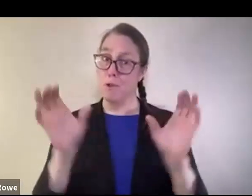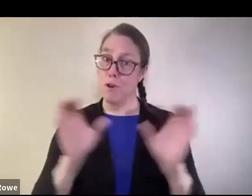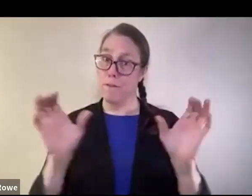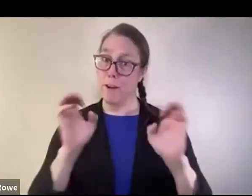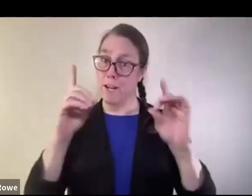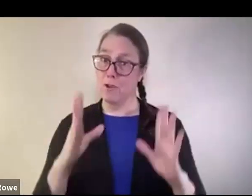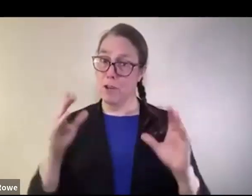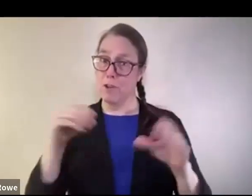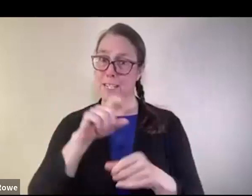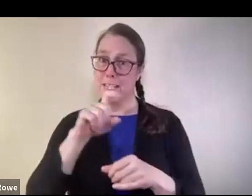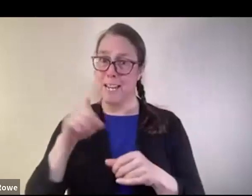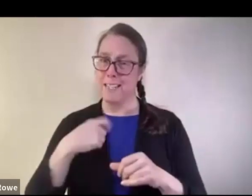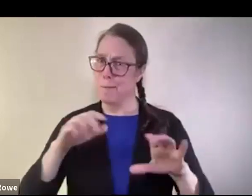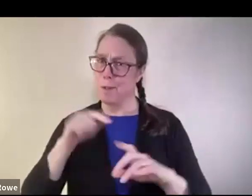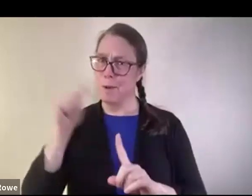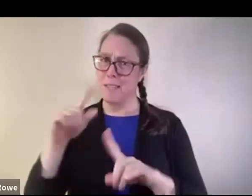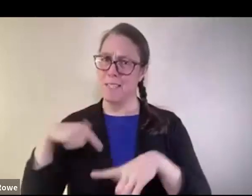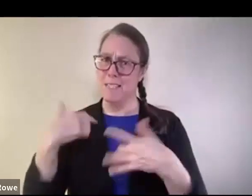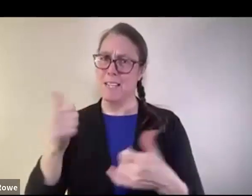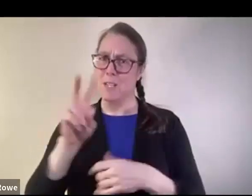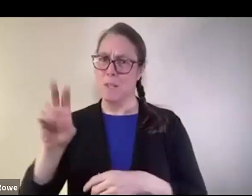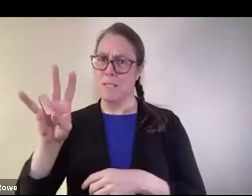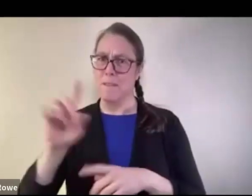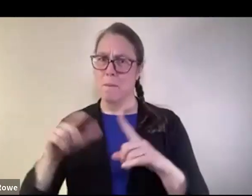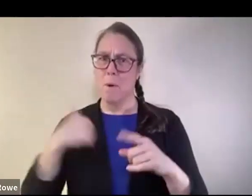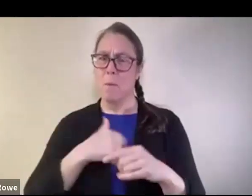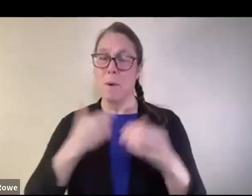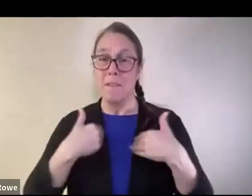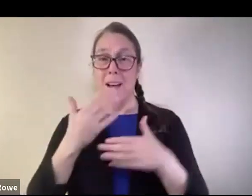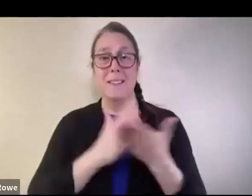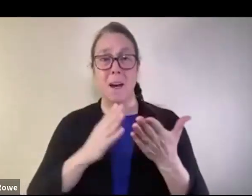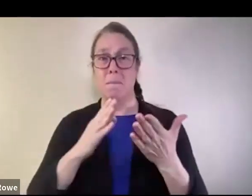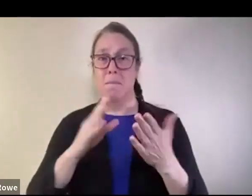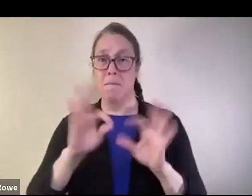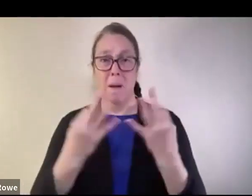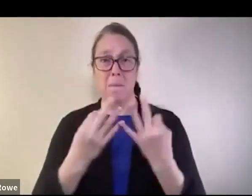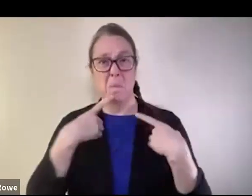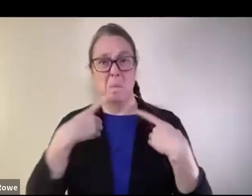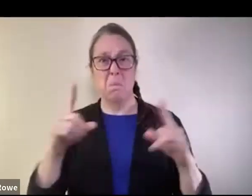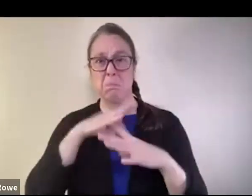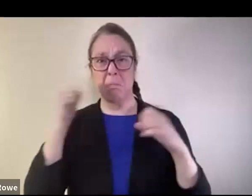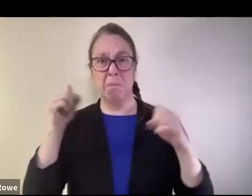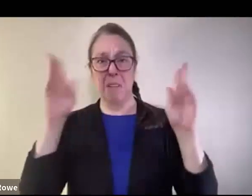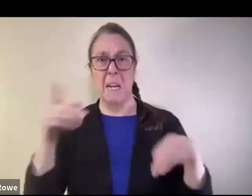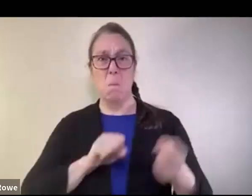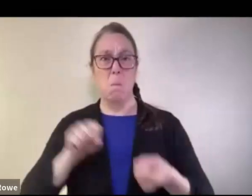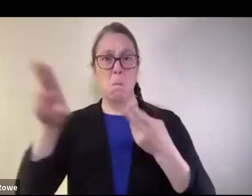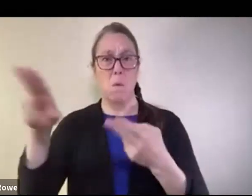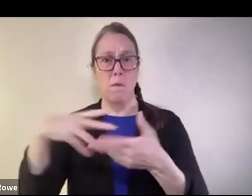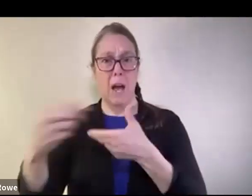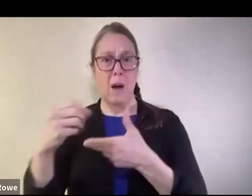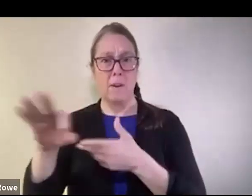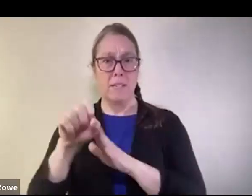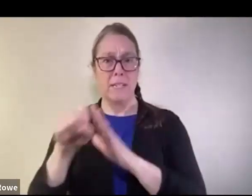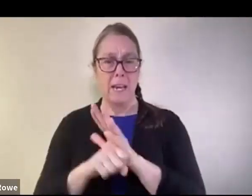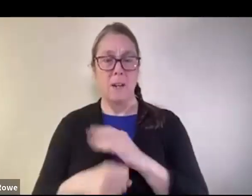Texas, but we've had some families that have moved out of state. And I stay in touch with them. In fact, one helps